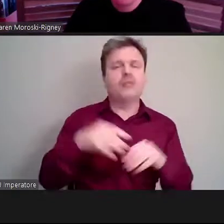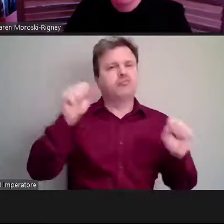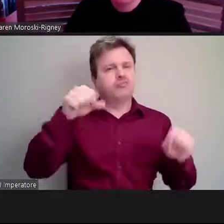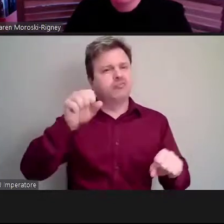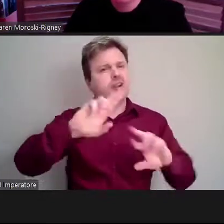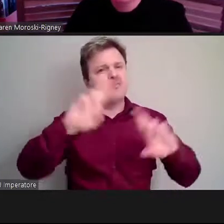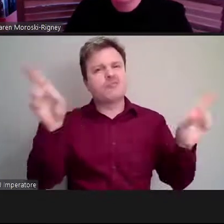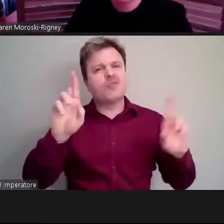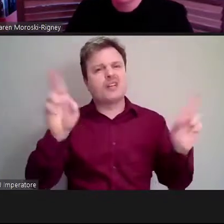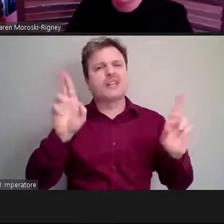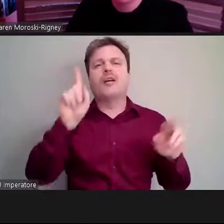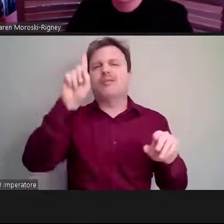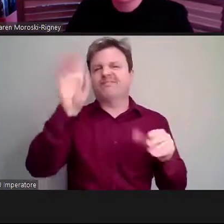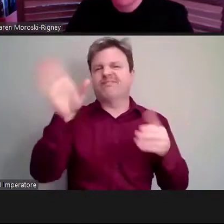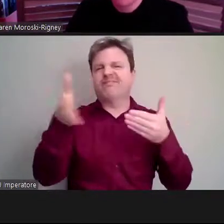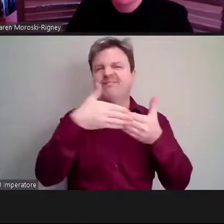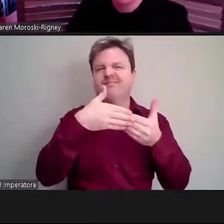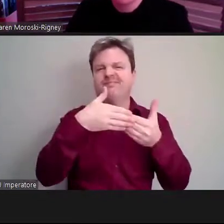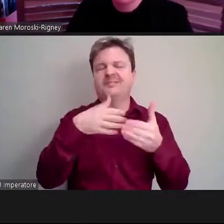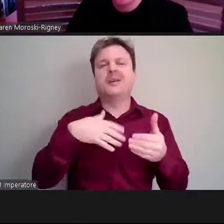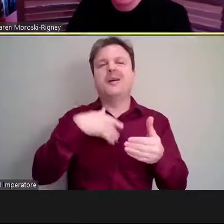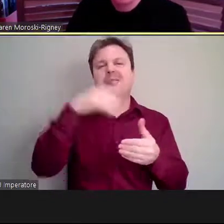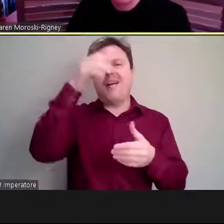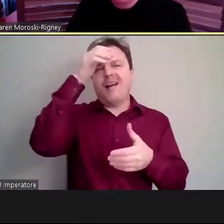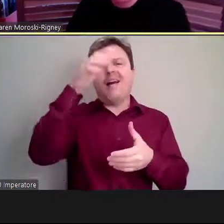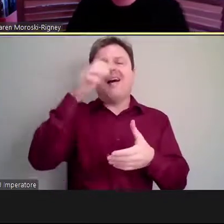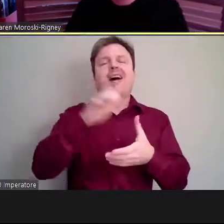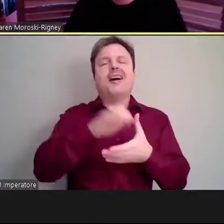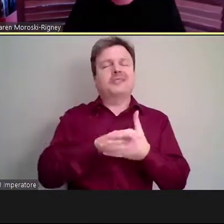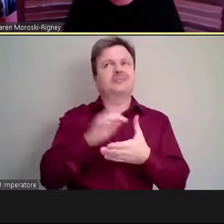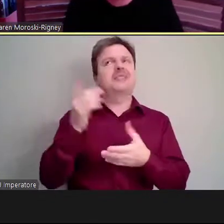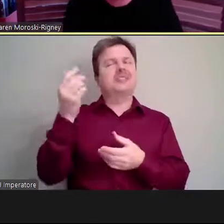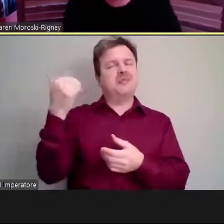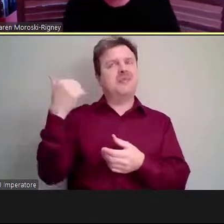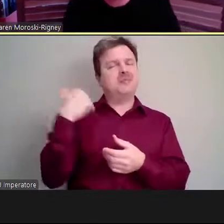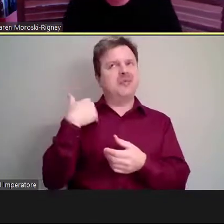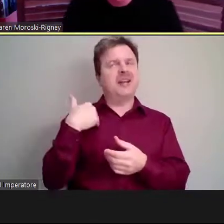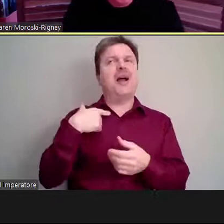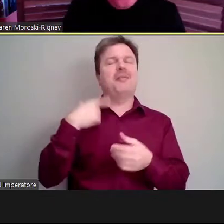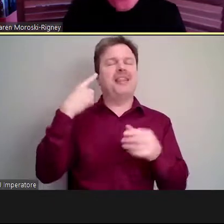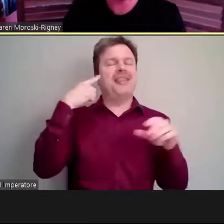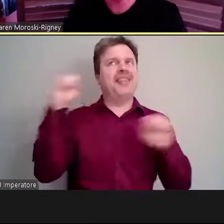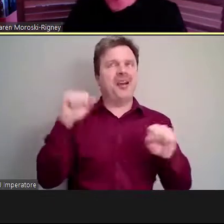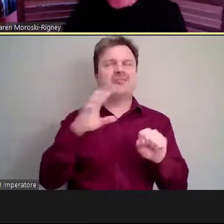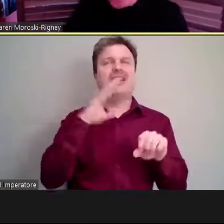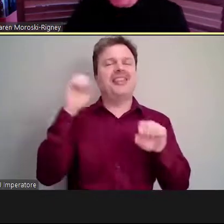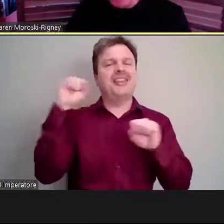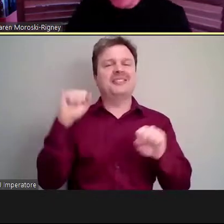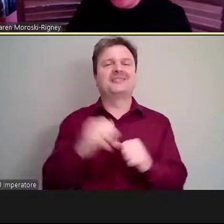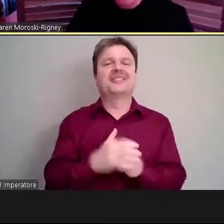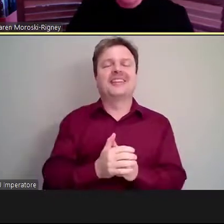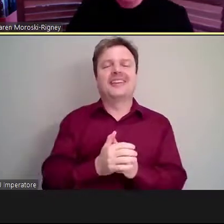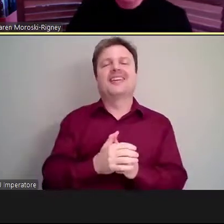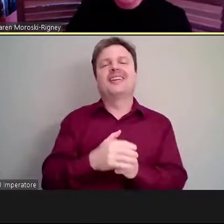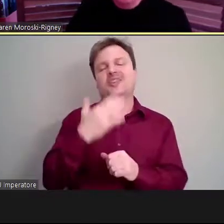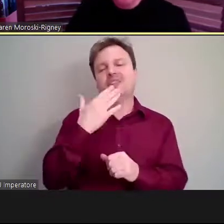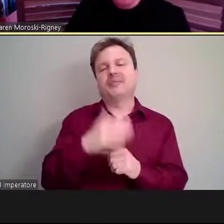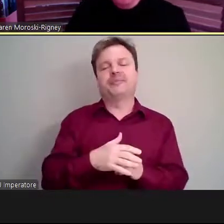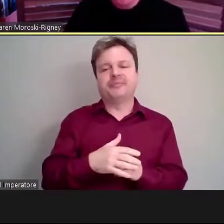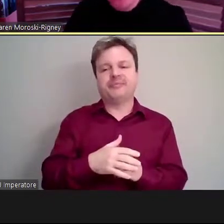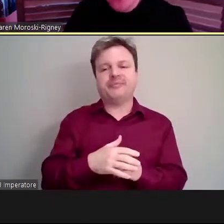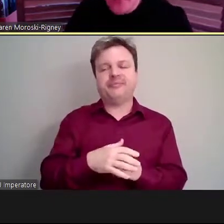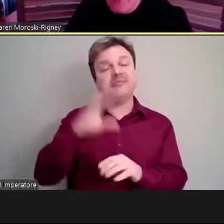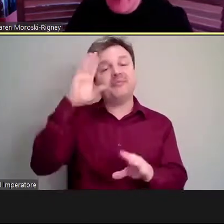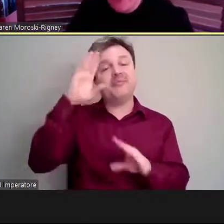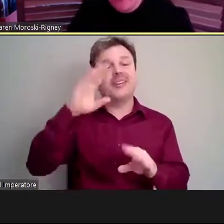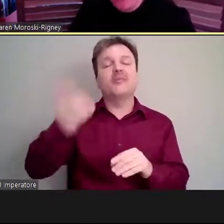my door because my spouse just reminded me that I'm very loud. All right, sounds good. So welcome everybody to our